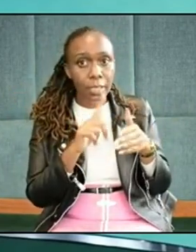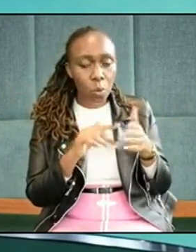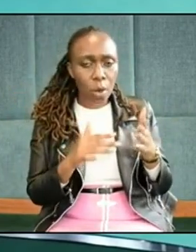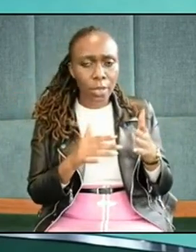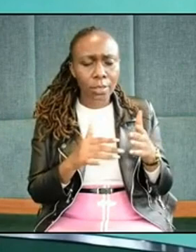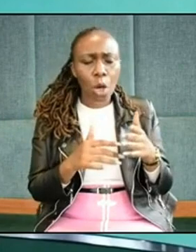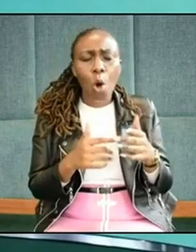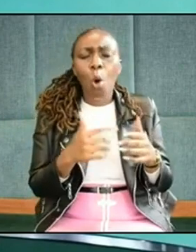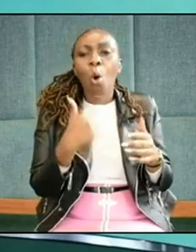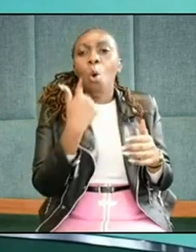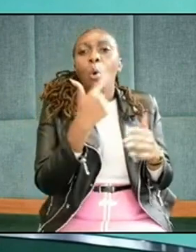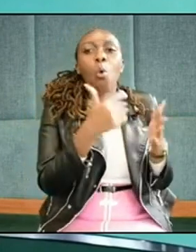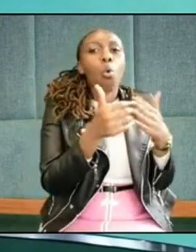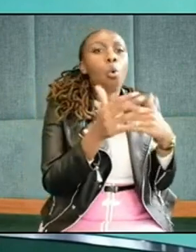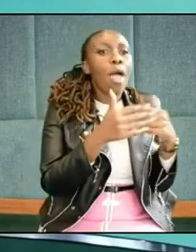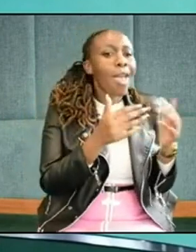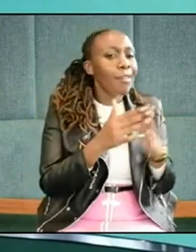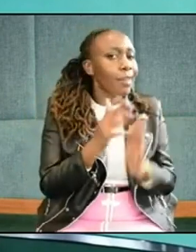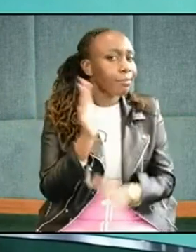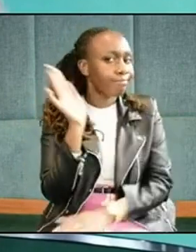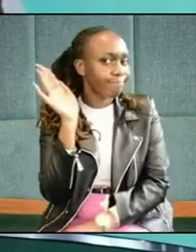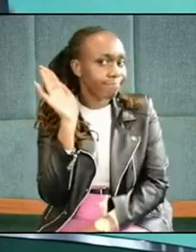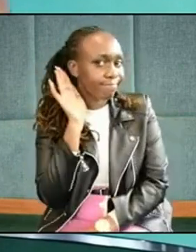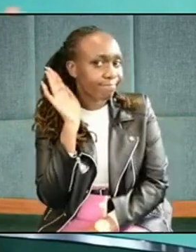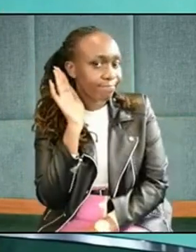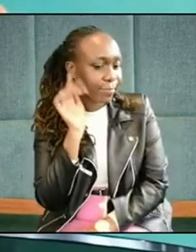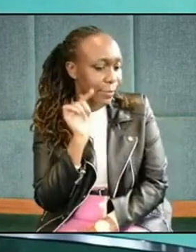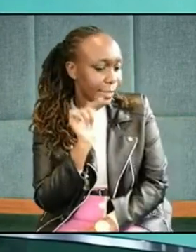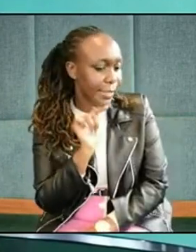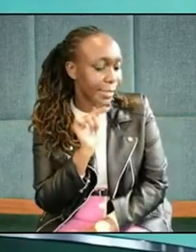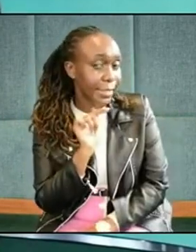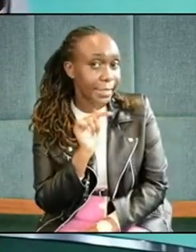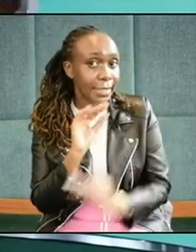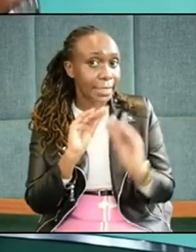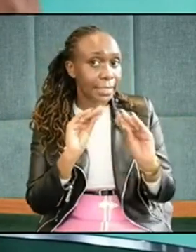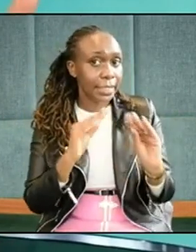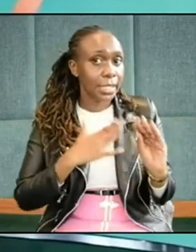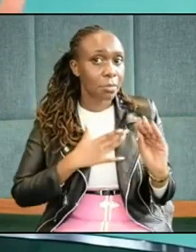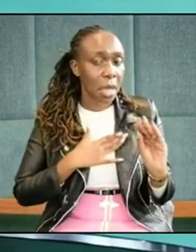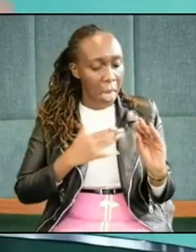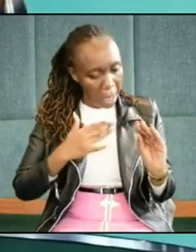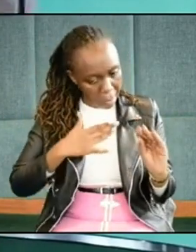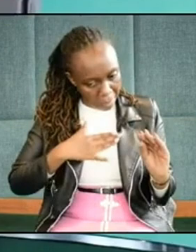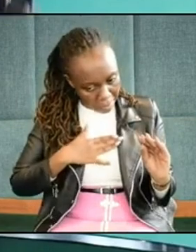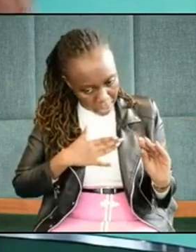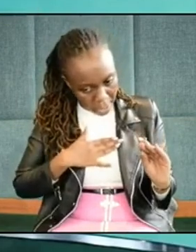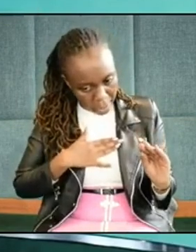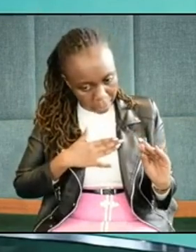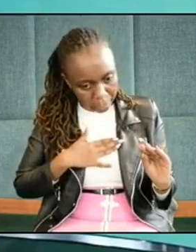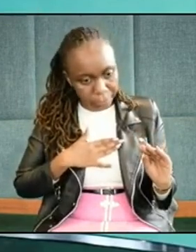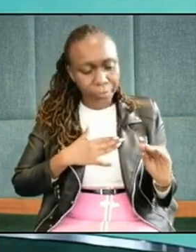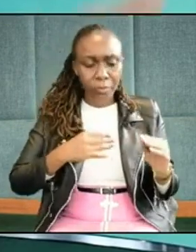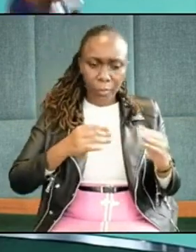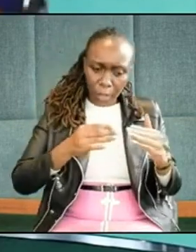therefore, whoever hears the sayings of mine and does them, I will liken him to a wise man who